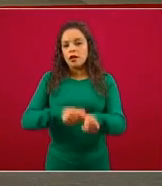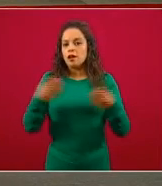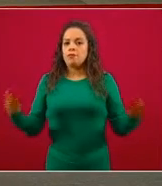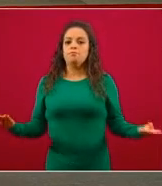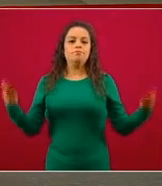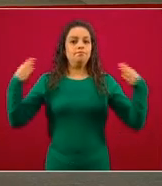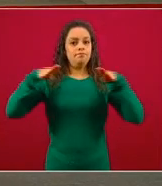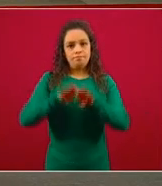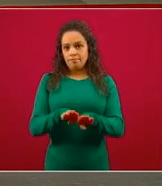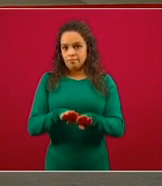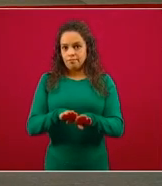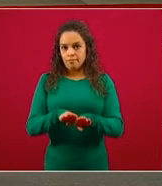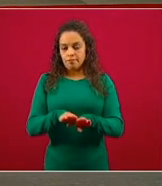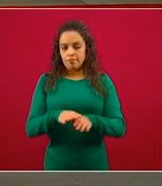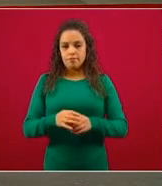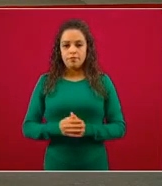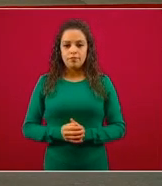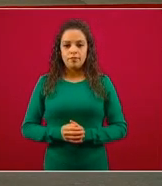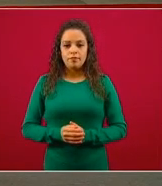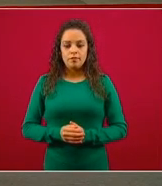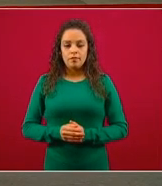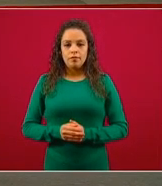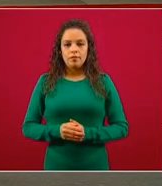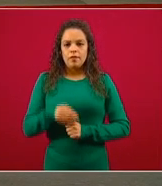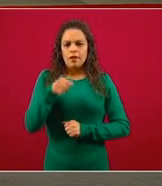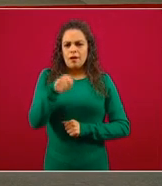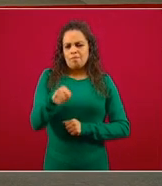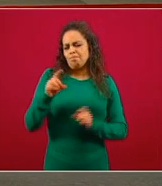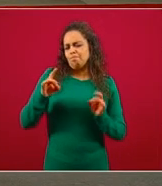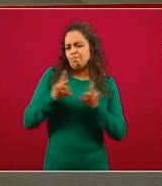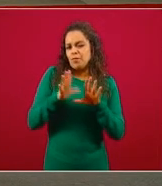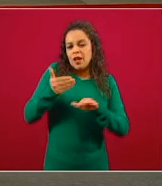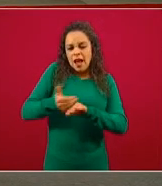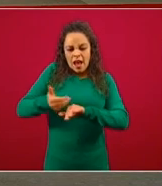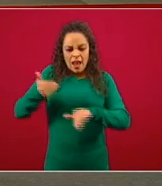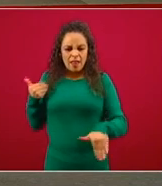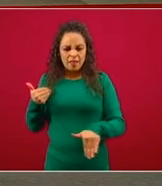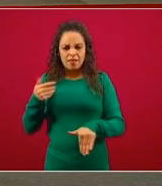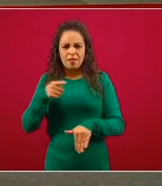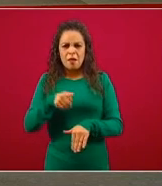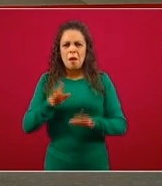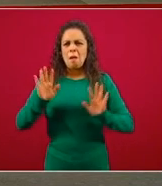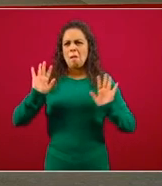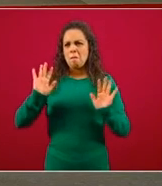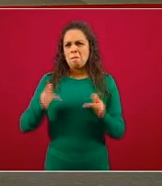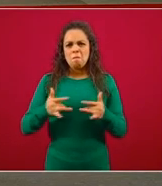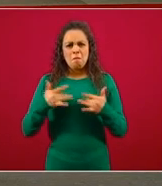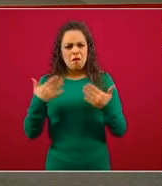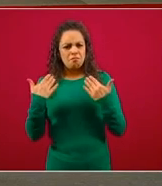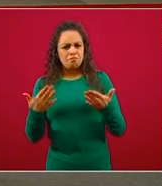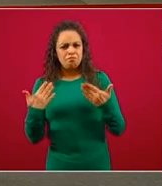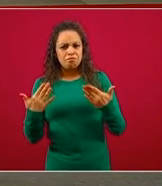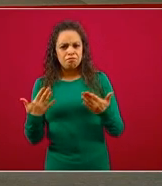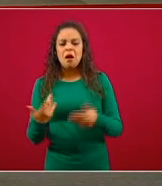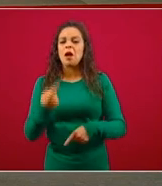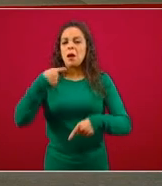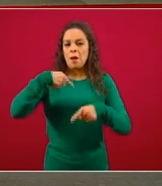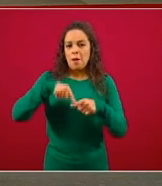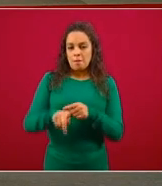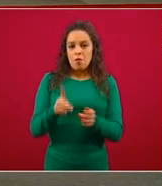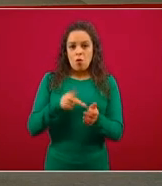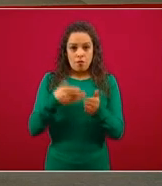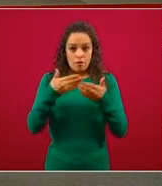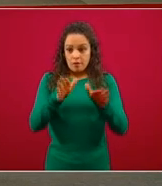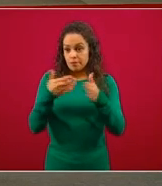gatherings. All of these measures cannot be interrupted quite yet. These restrictions